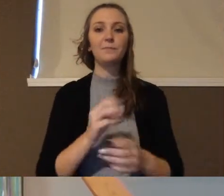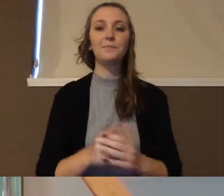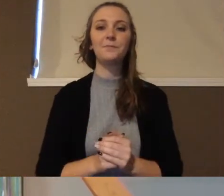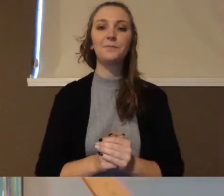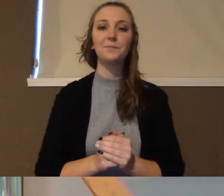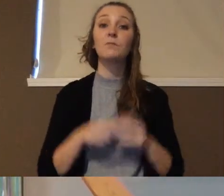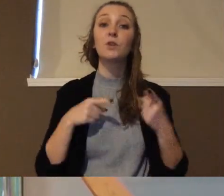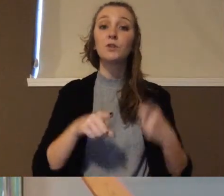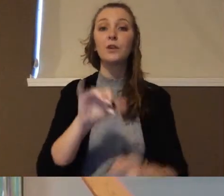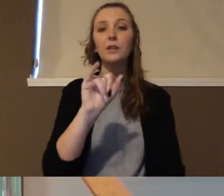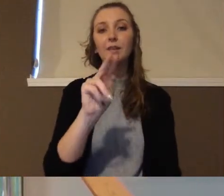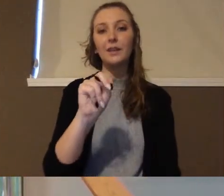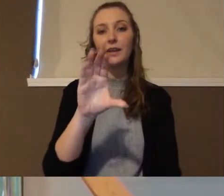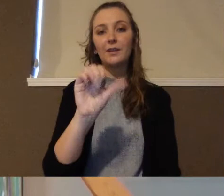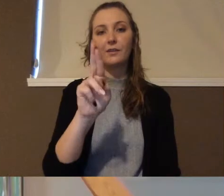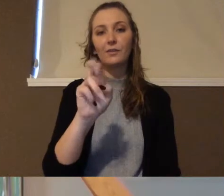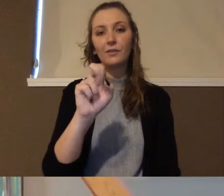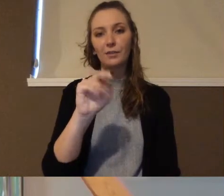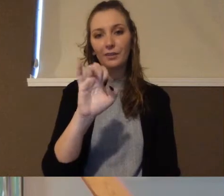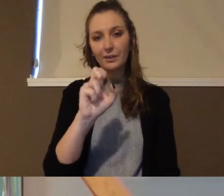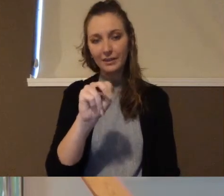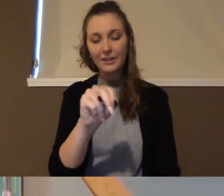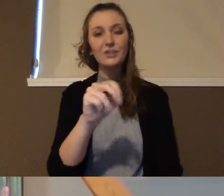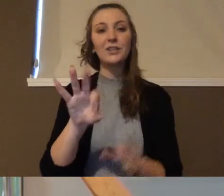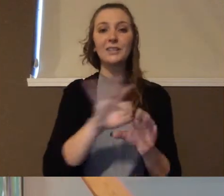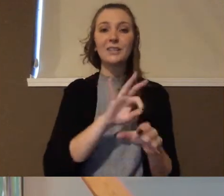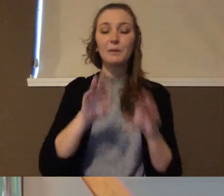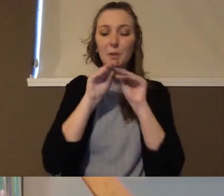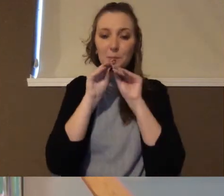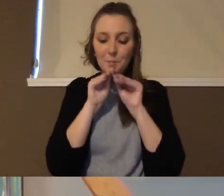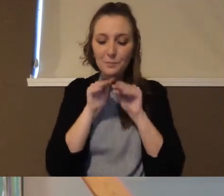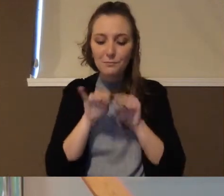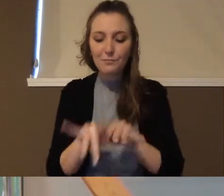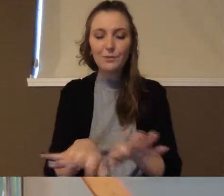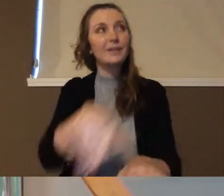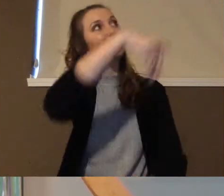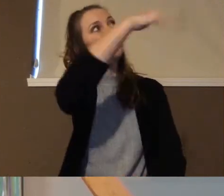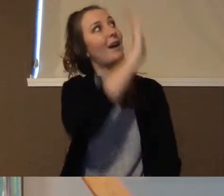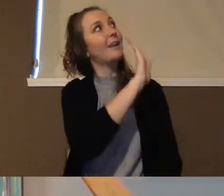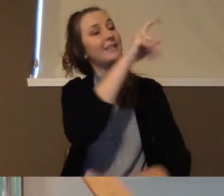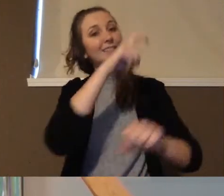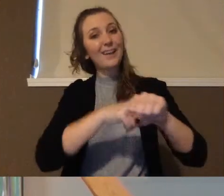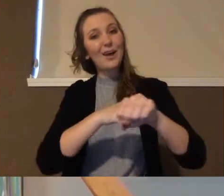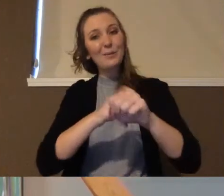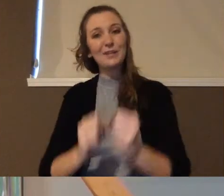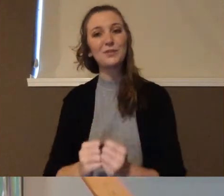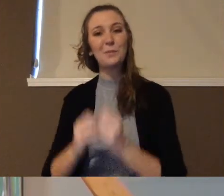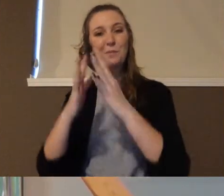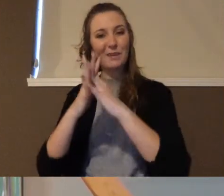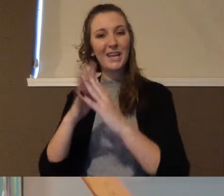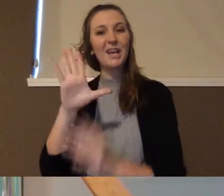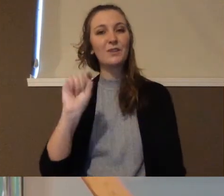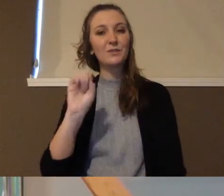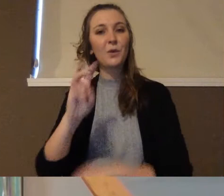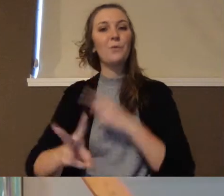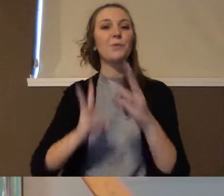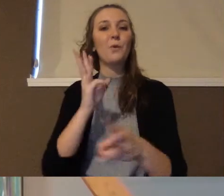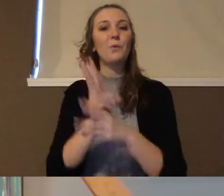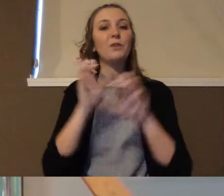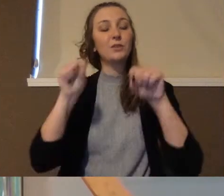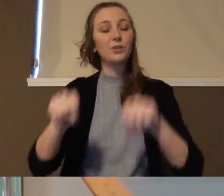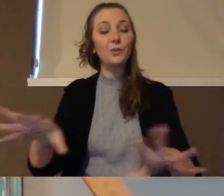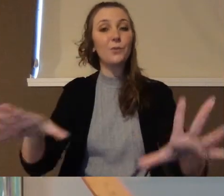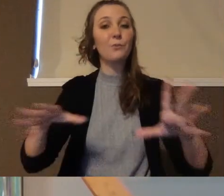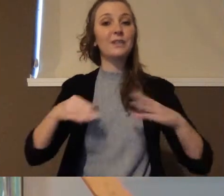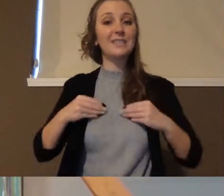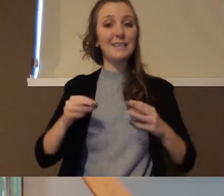the incarnation, the Spirit breathed God's time into being so that the world could